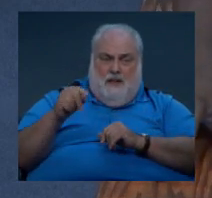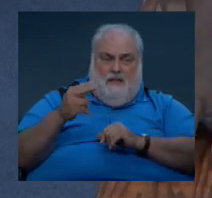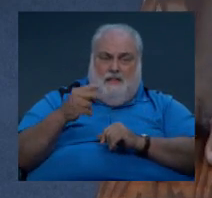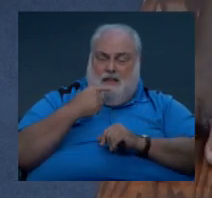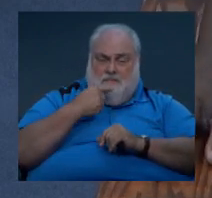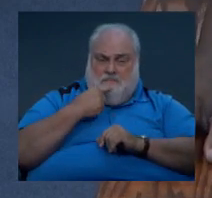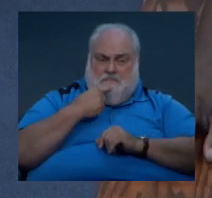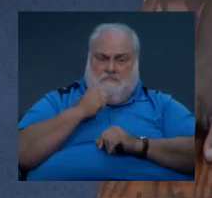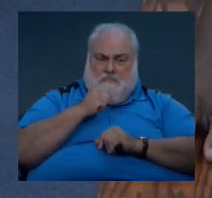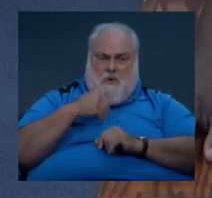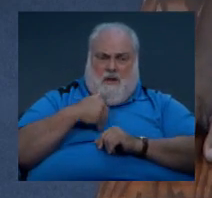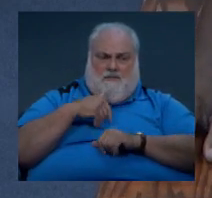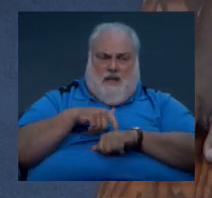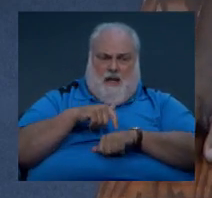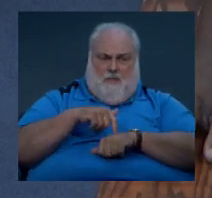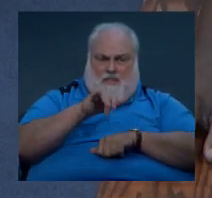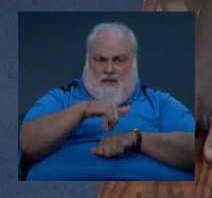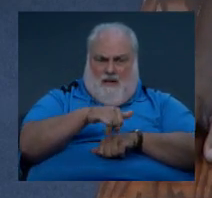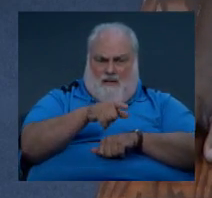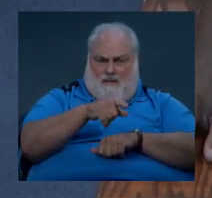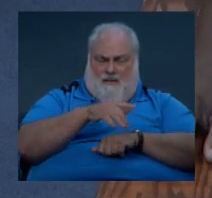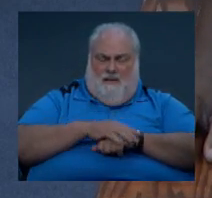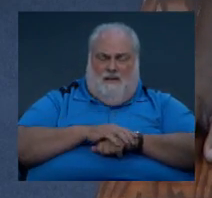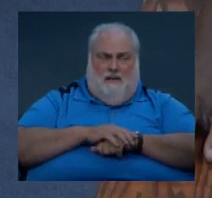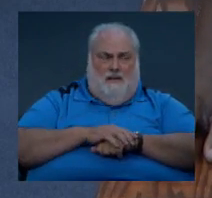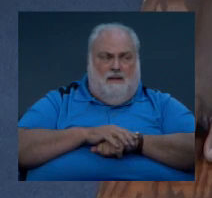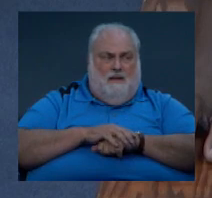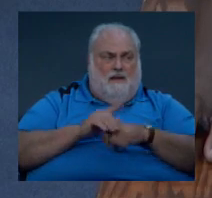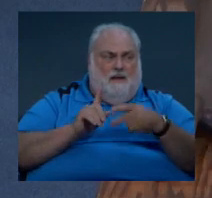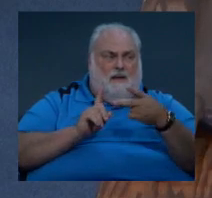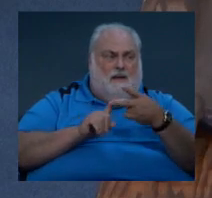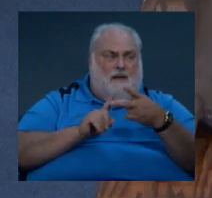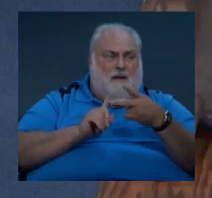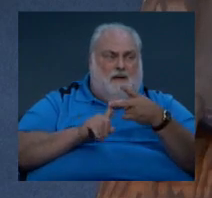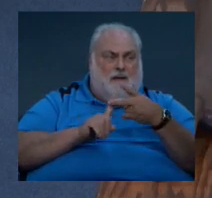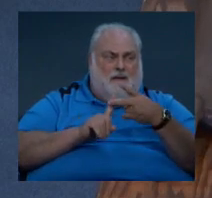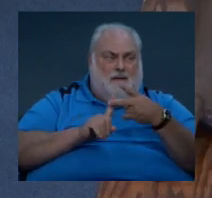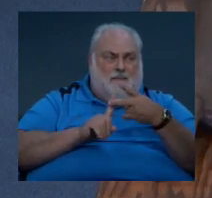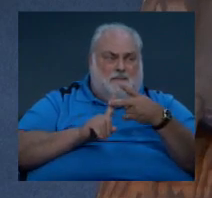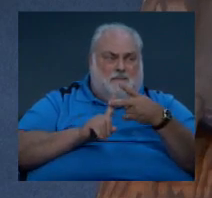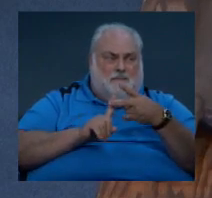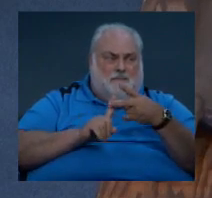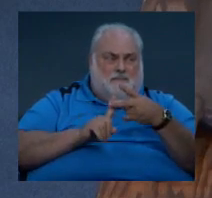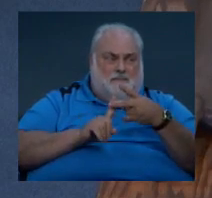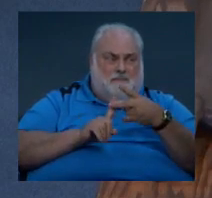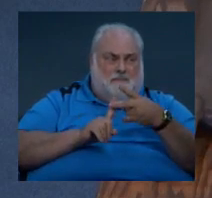time. Okay, another thing,